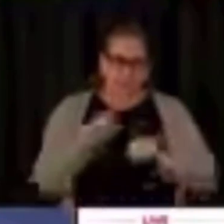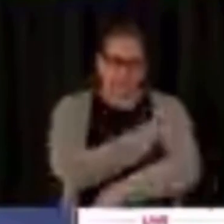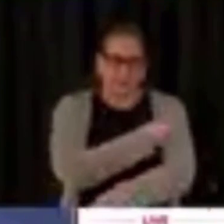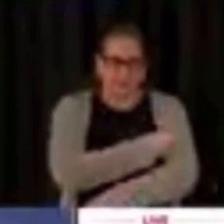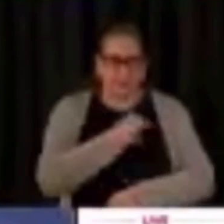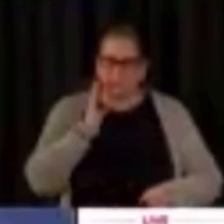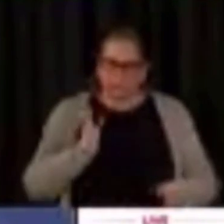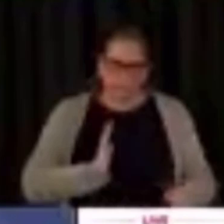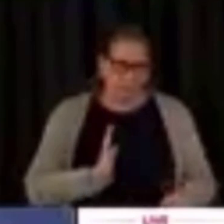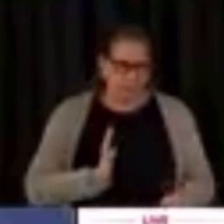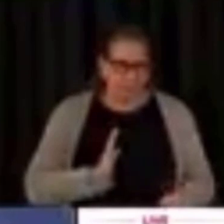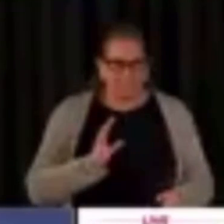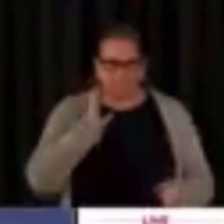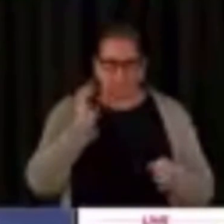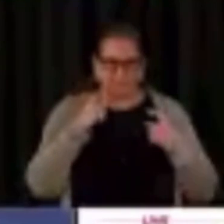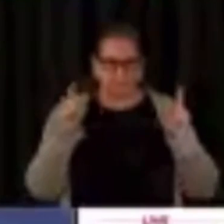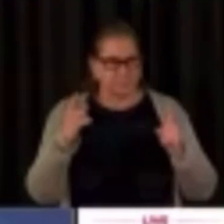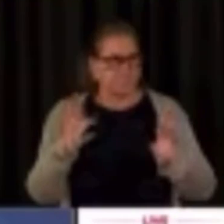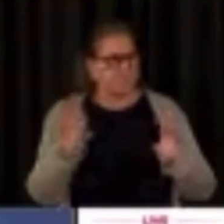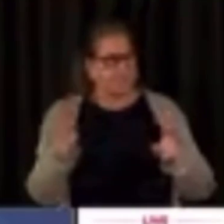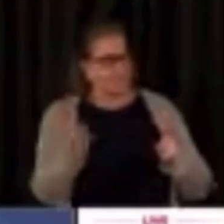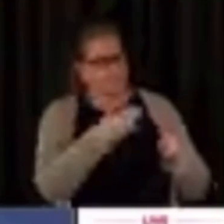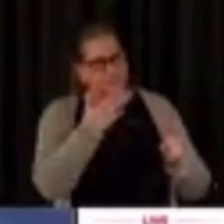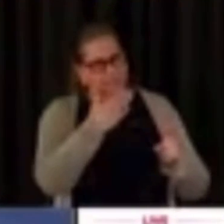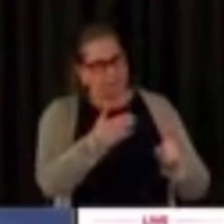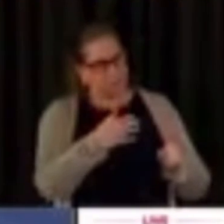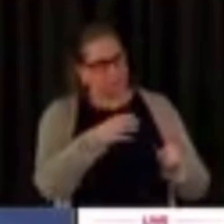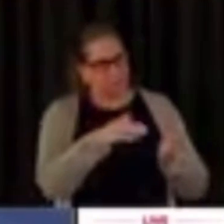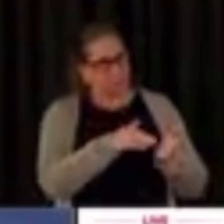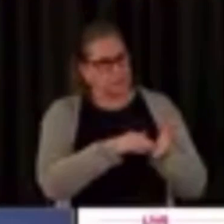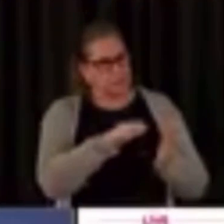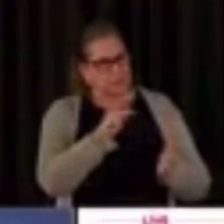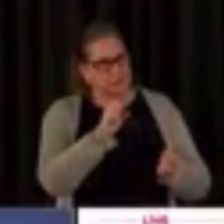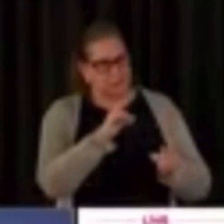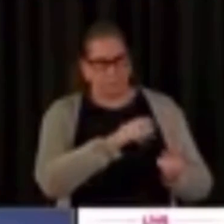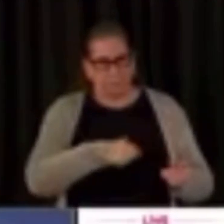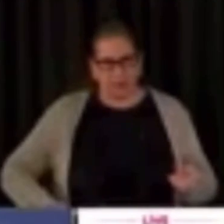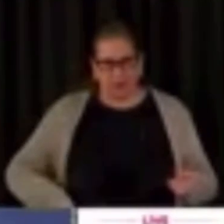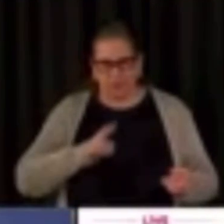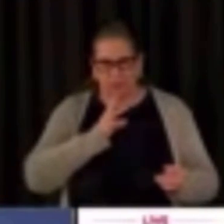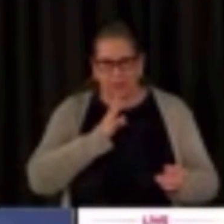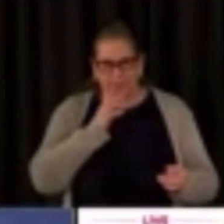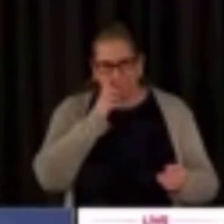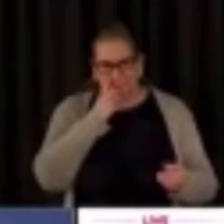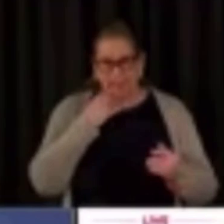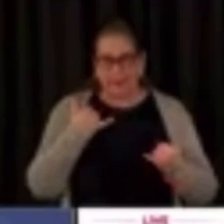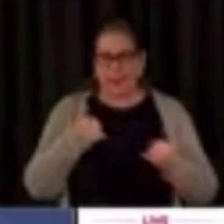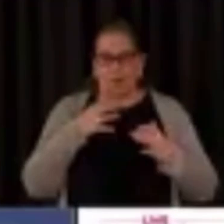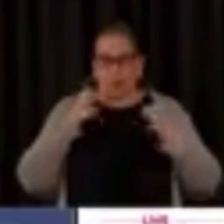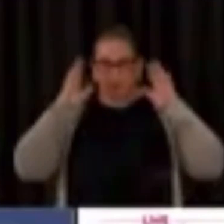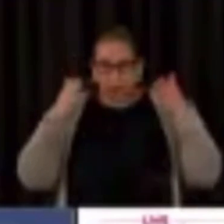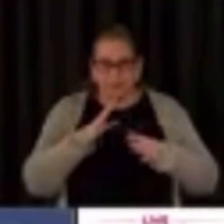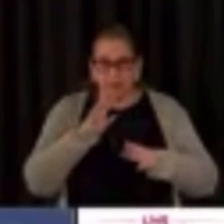Nesbitt. And finally, I have one recovery update, and I want people to pay close attention to